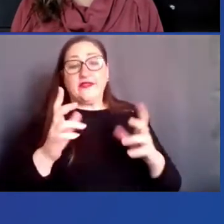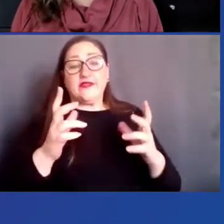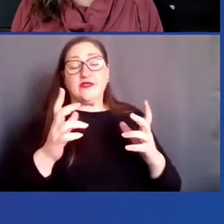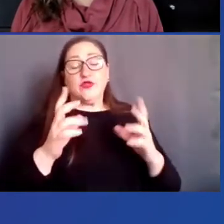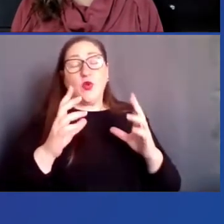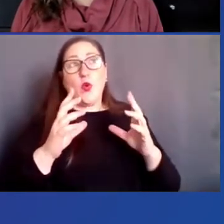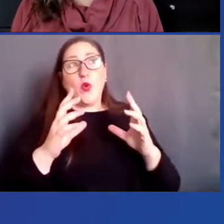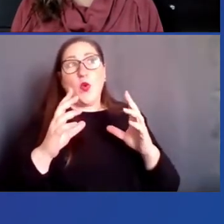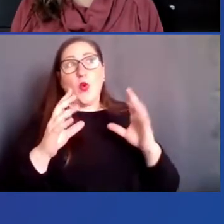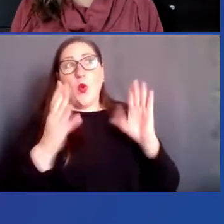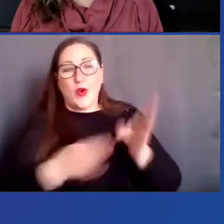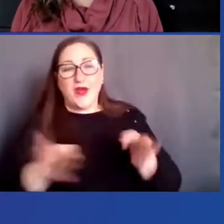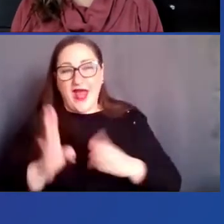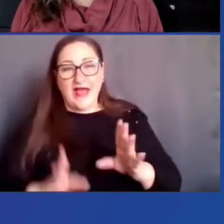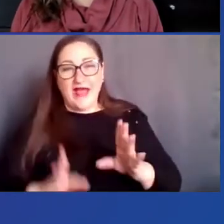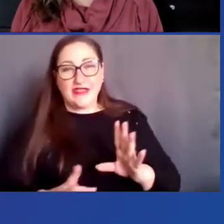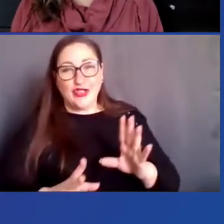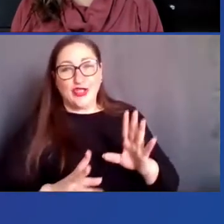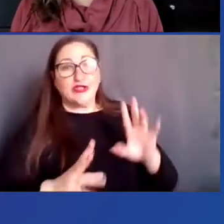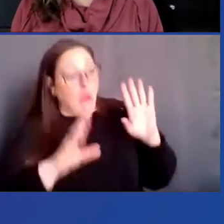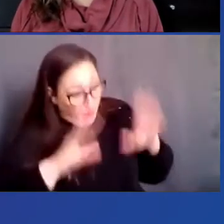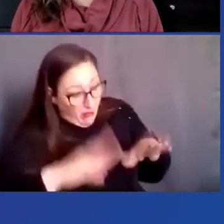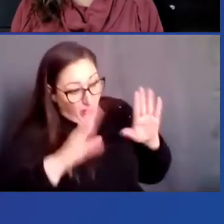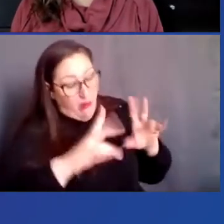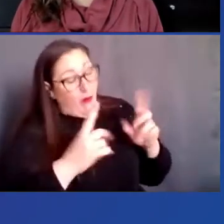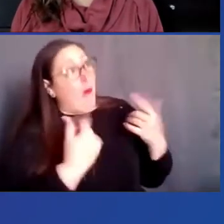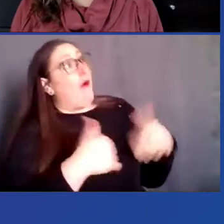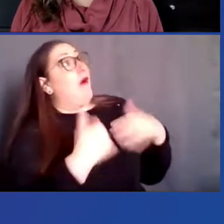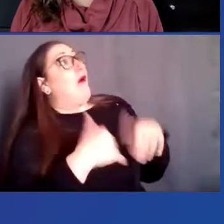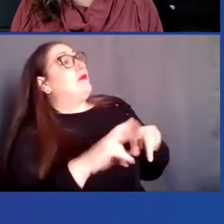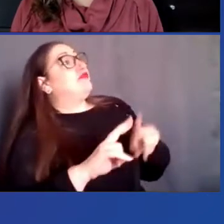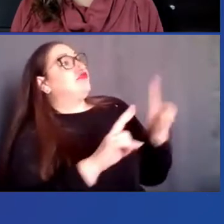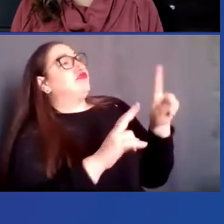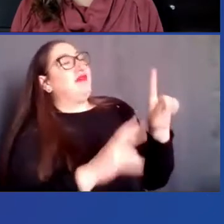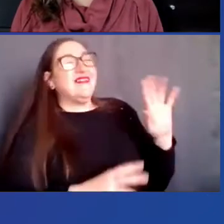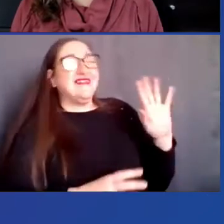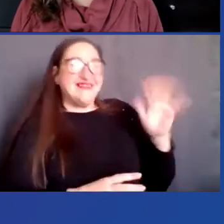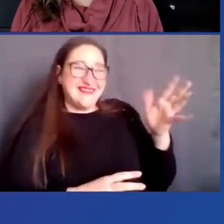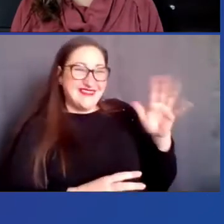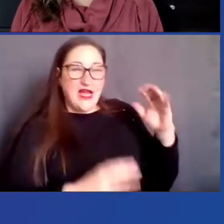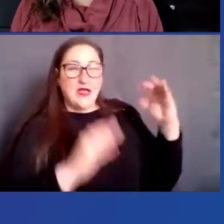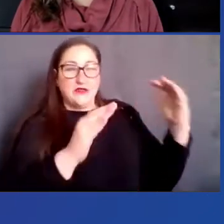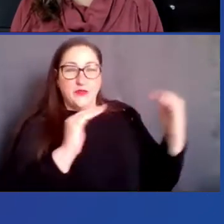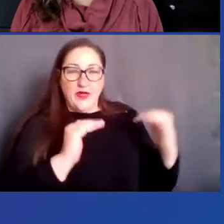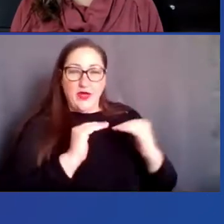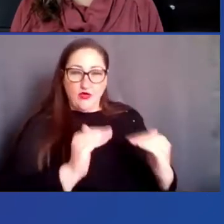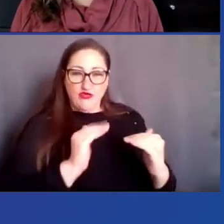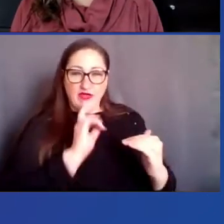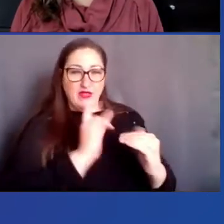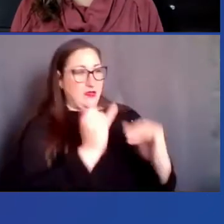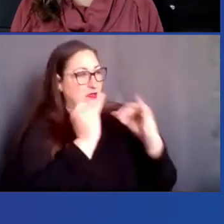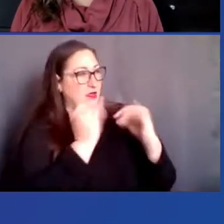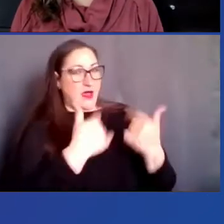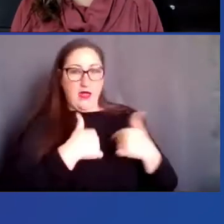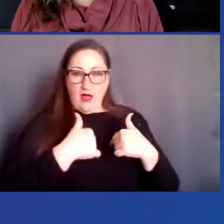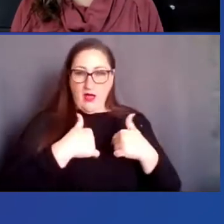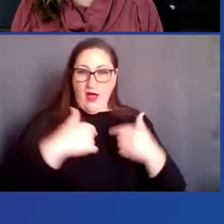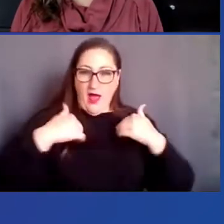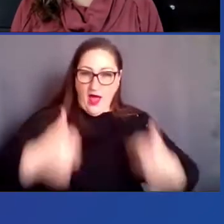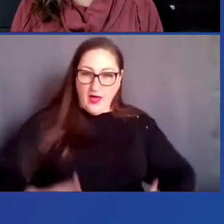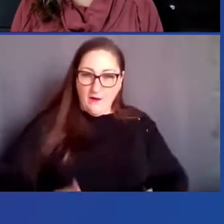It's me in leadership seeing my own humanity and also seeing that I always have work to